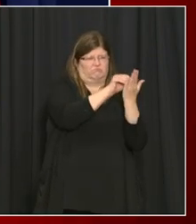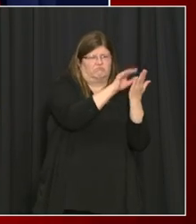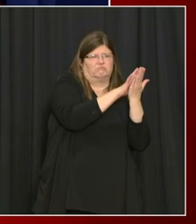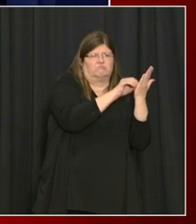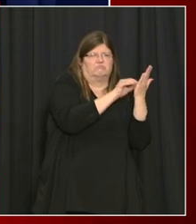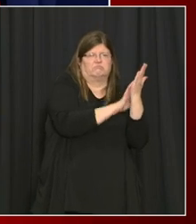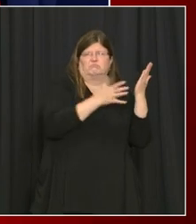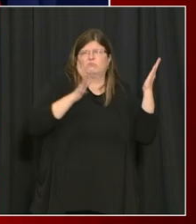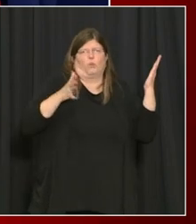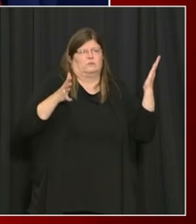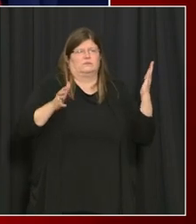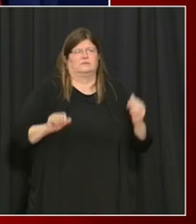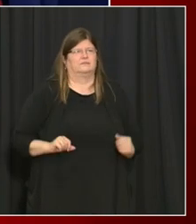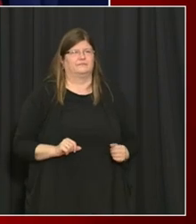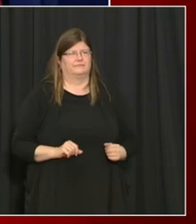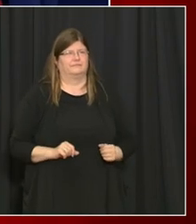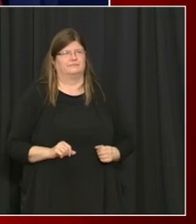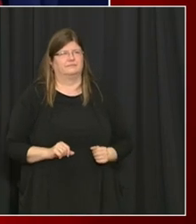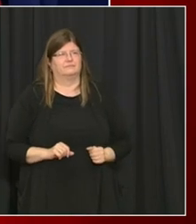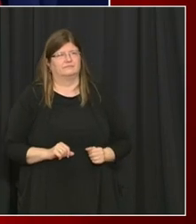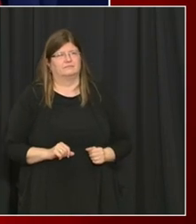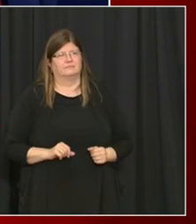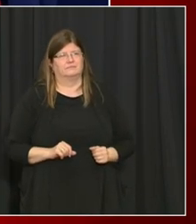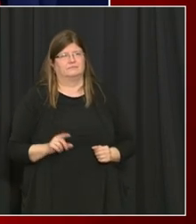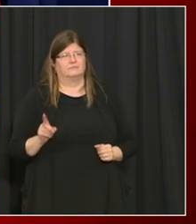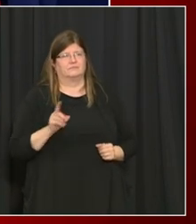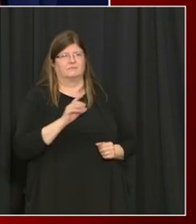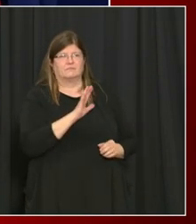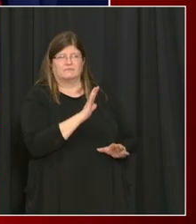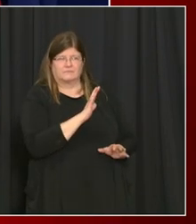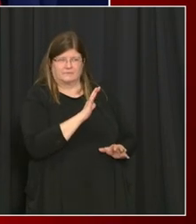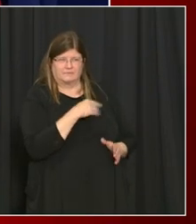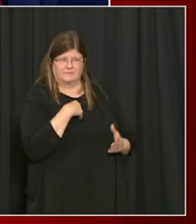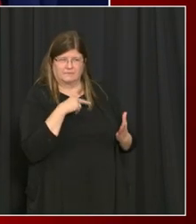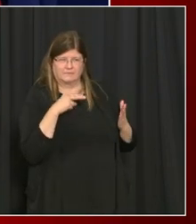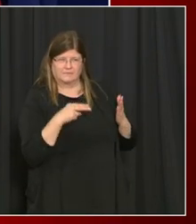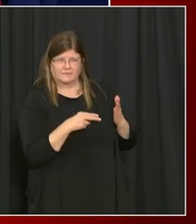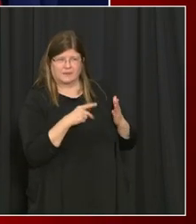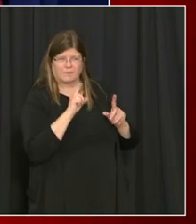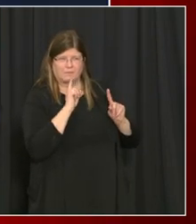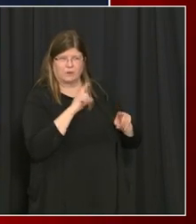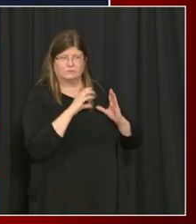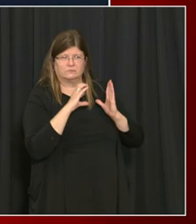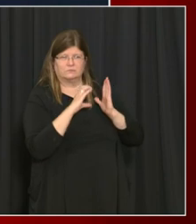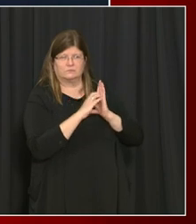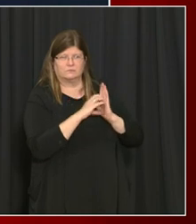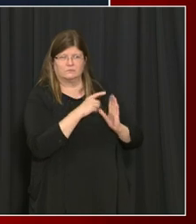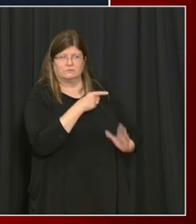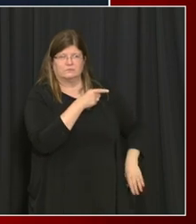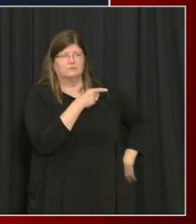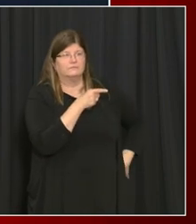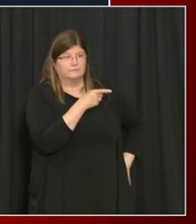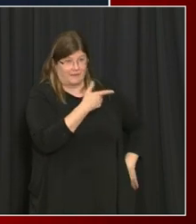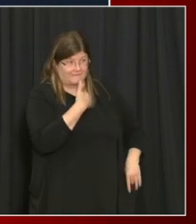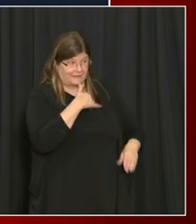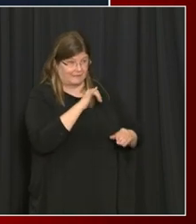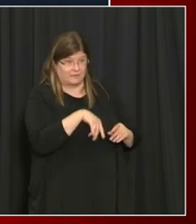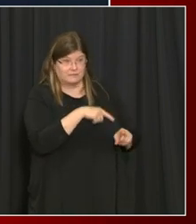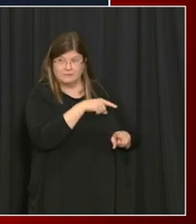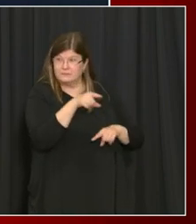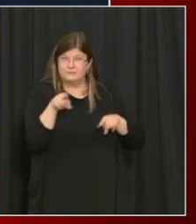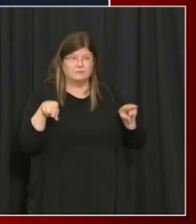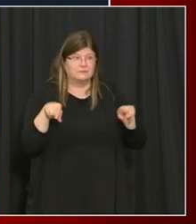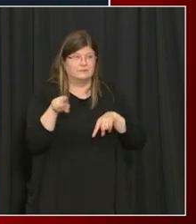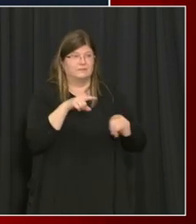But let me go to that point in the order. I think that's it. Do you have anything more in your guidance about that? Okay. Name and